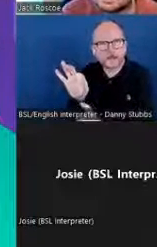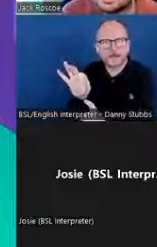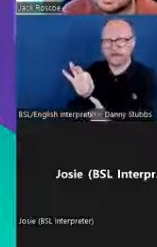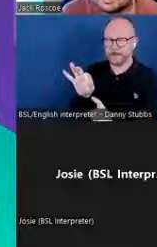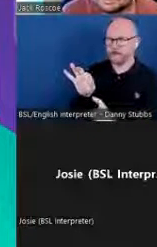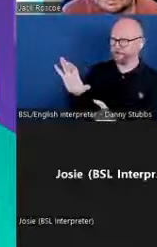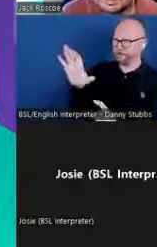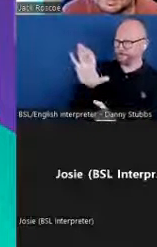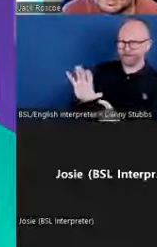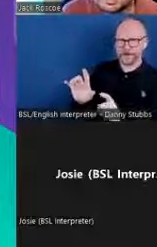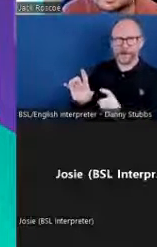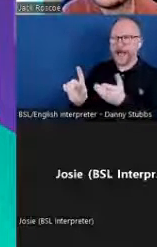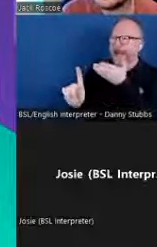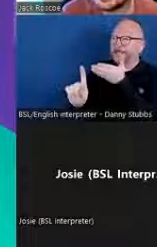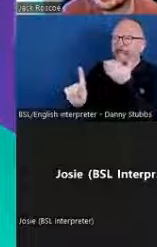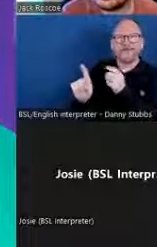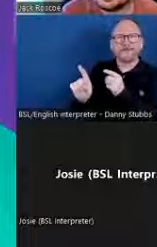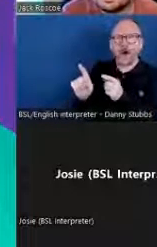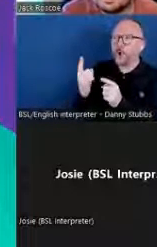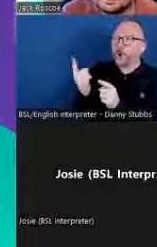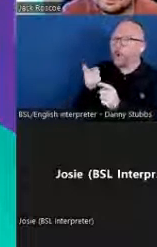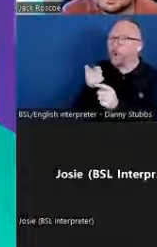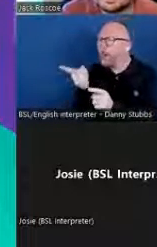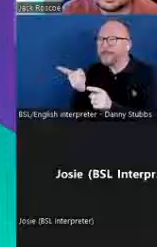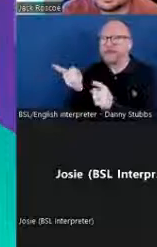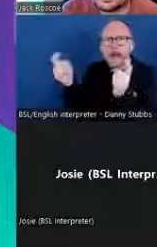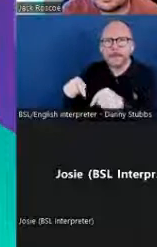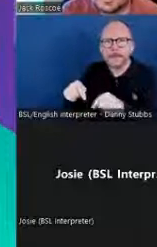visiting your event and who's missing out.